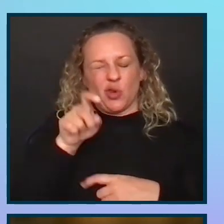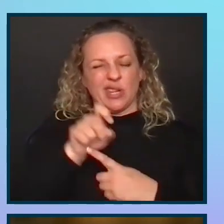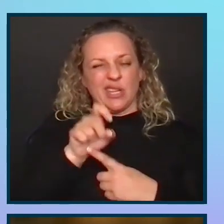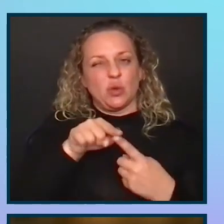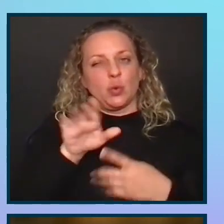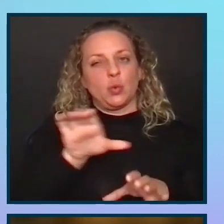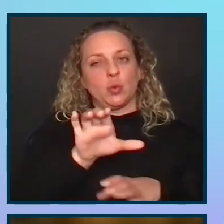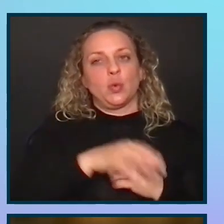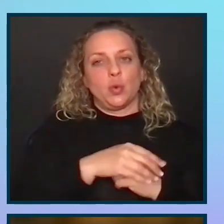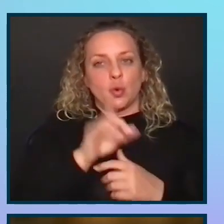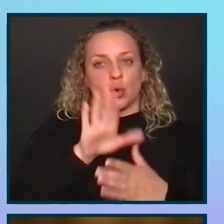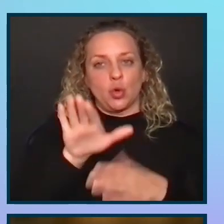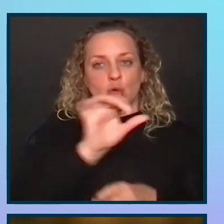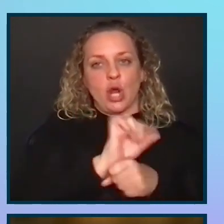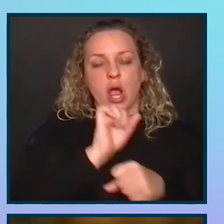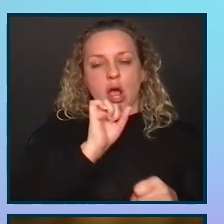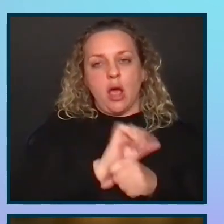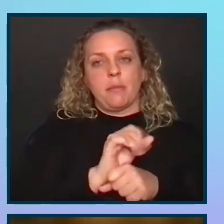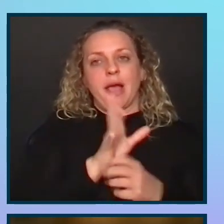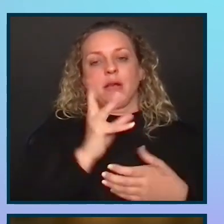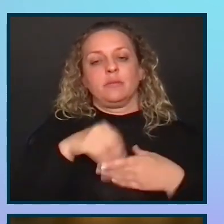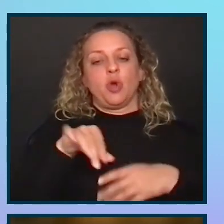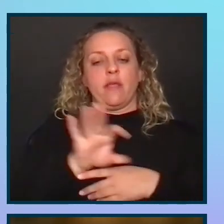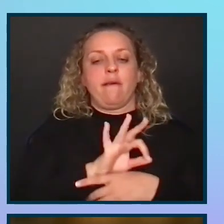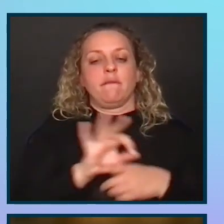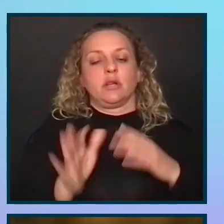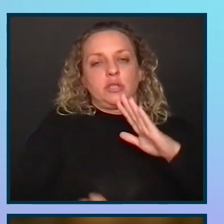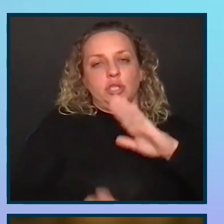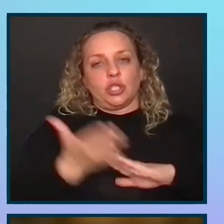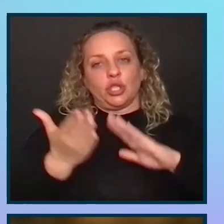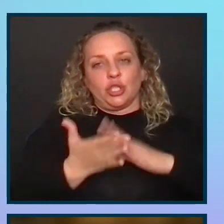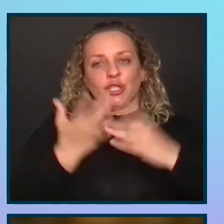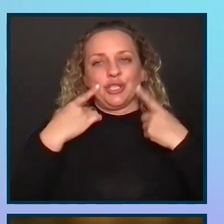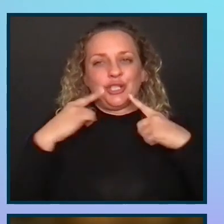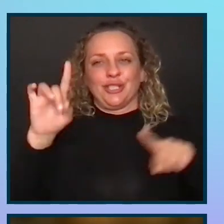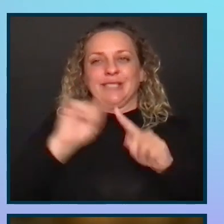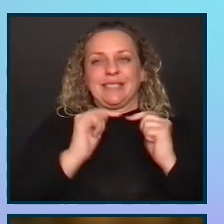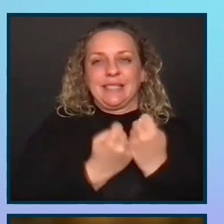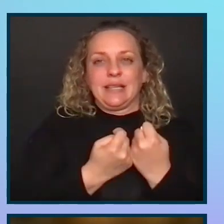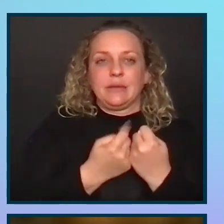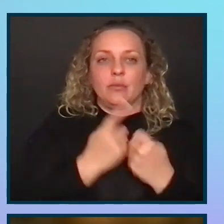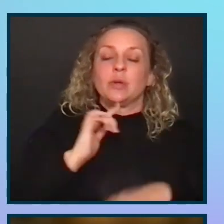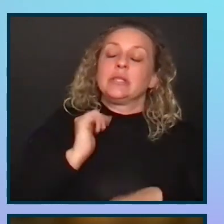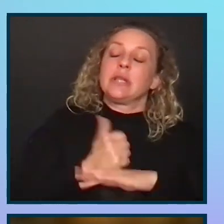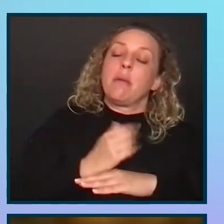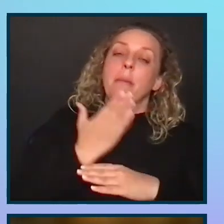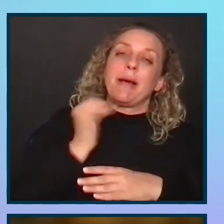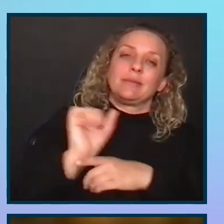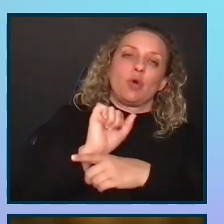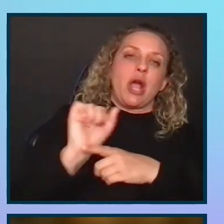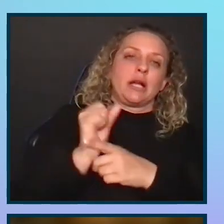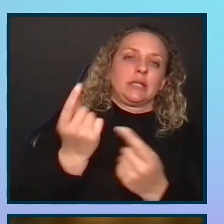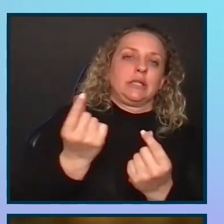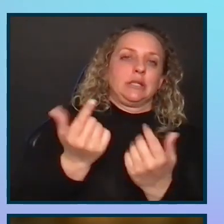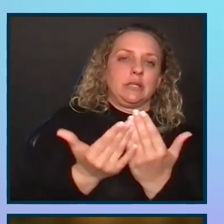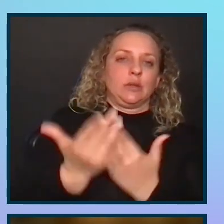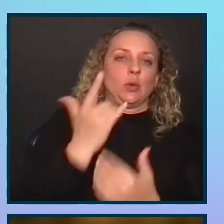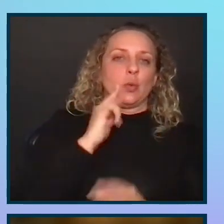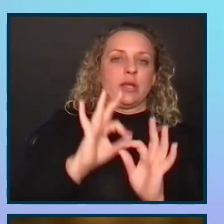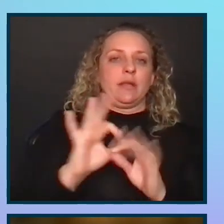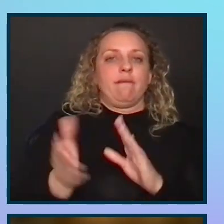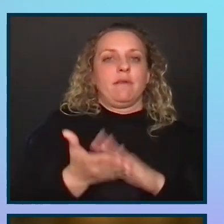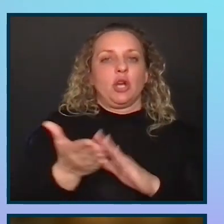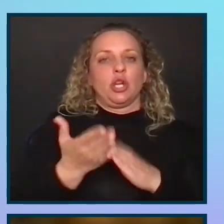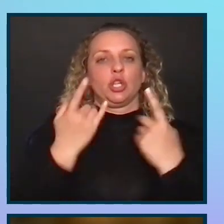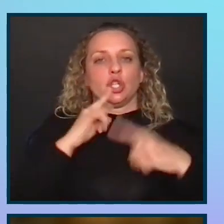to do your job as part of that functional team. We need to establish best practices, again, with functional teams, and